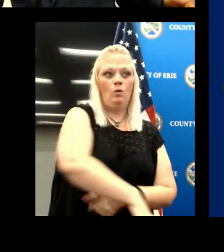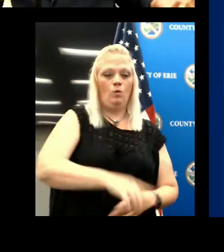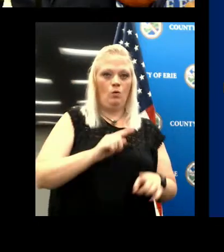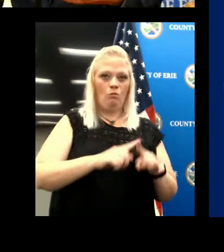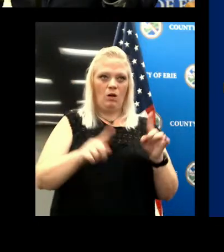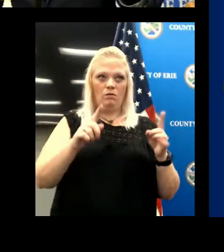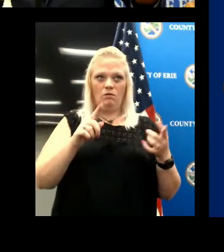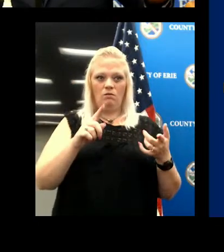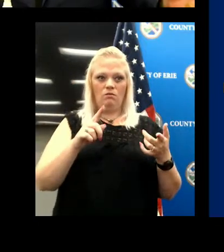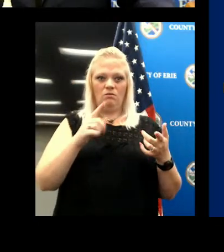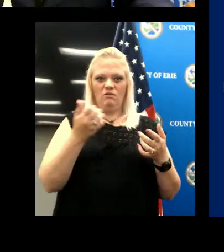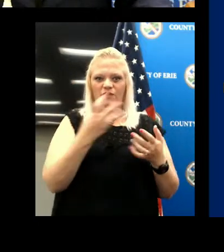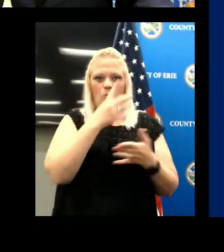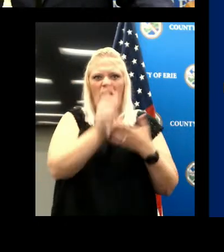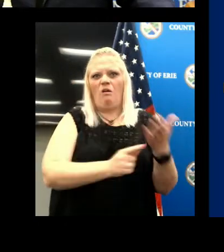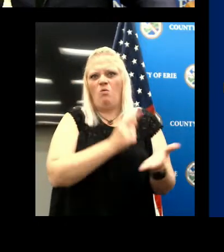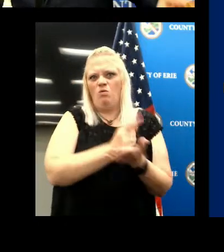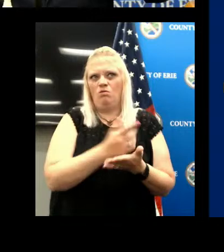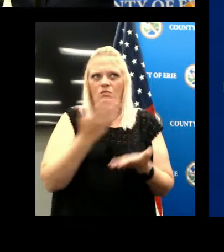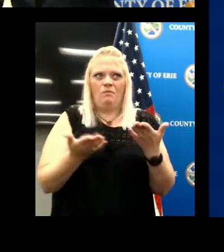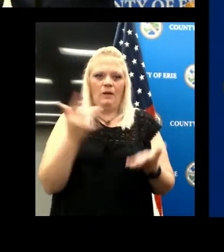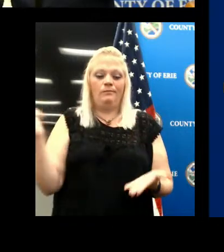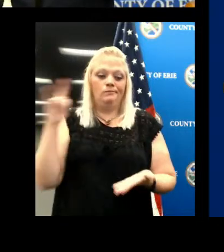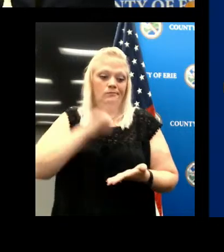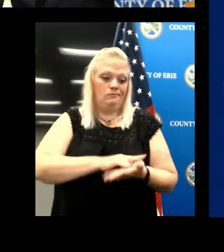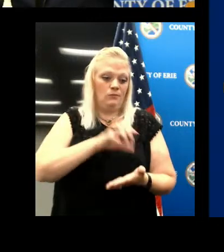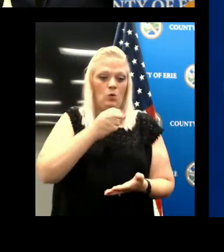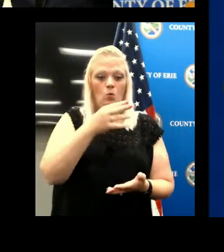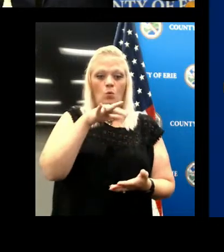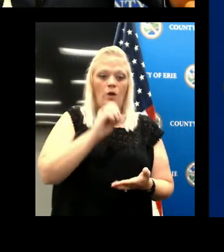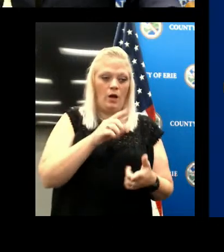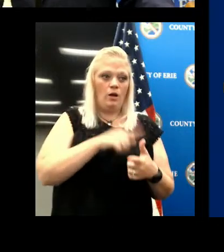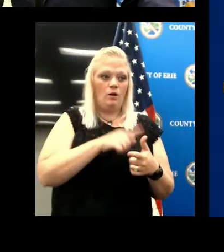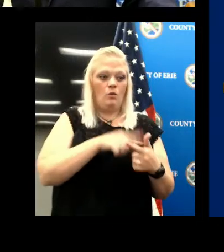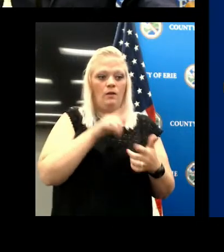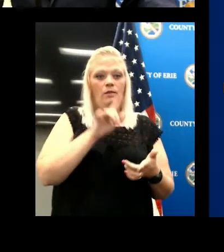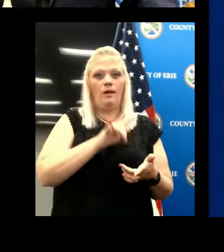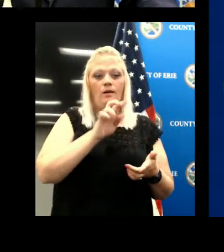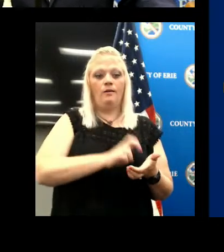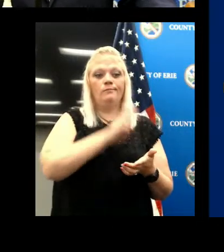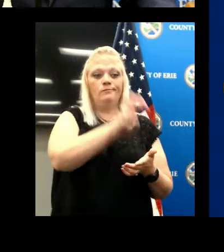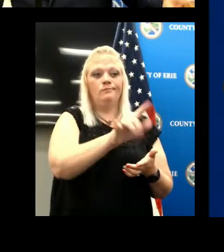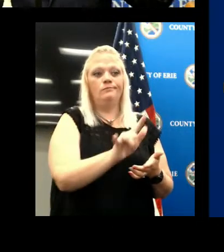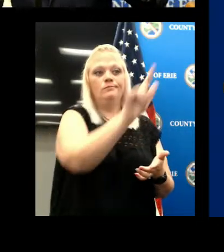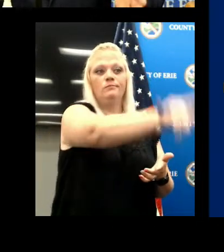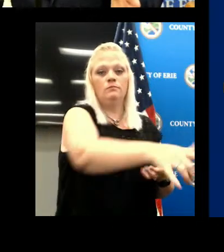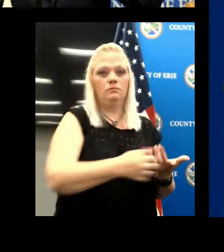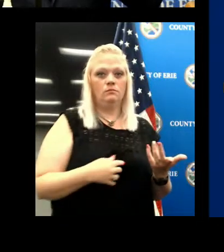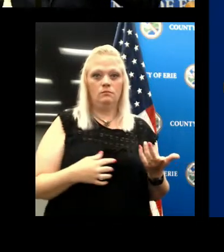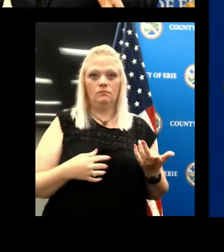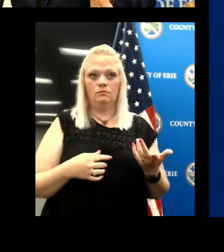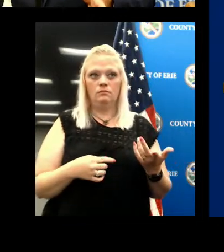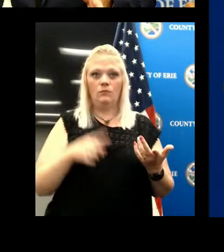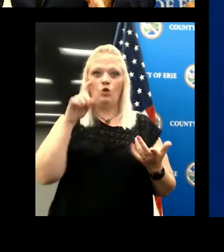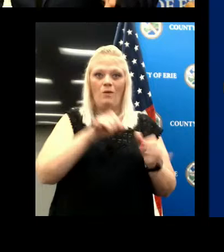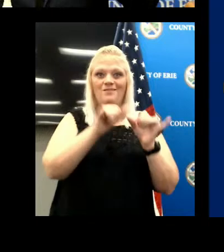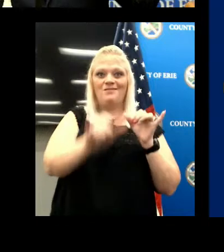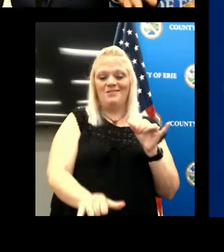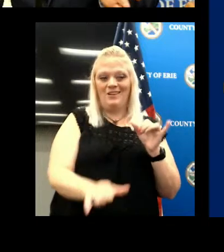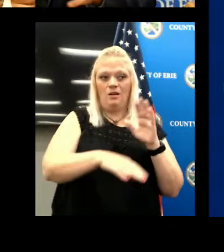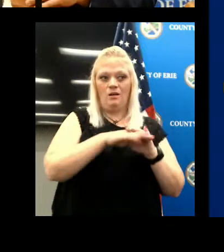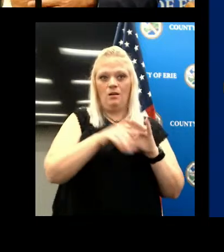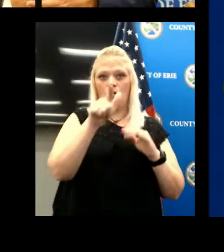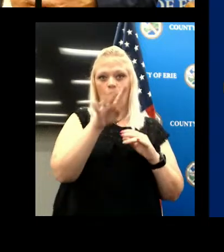for even just a couple hours, and I landed in Ohio and then I took a connecting flight elsewhere? You have to be there for 24 hours